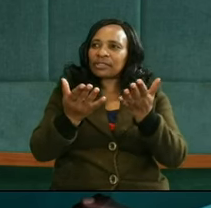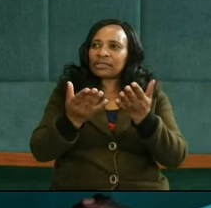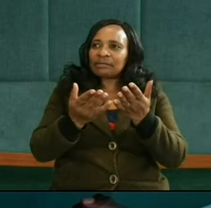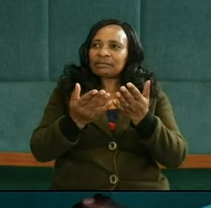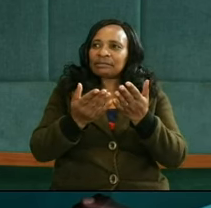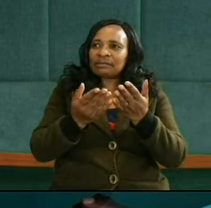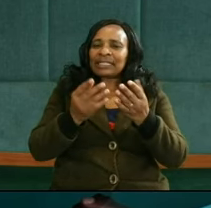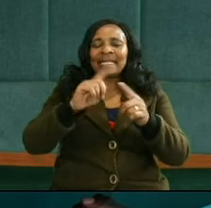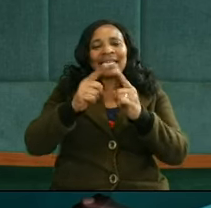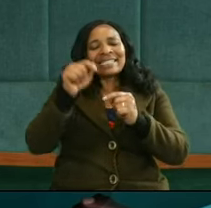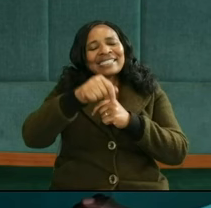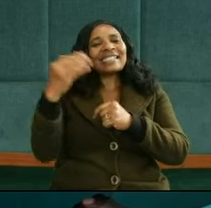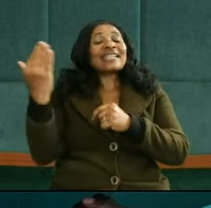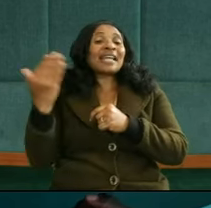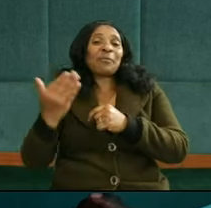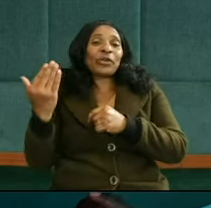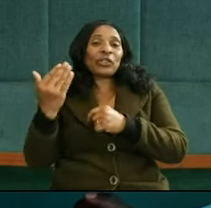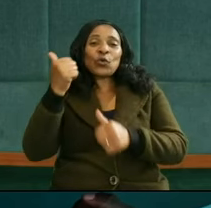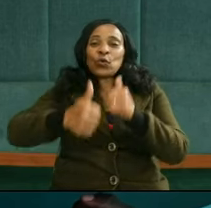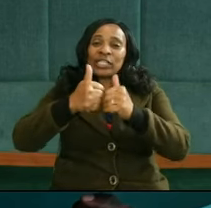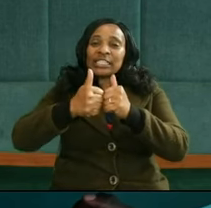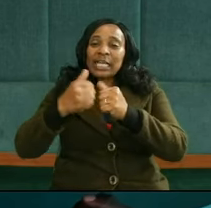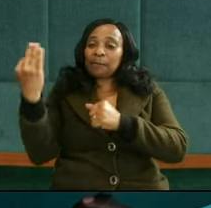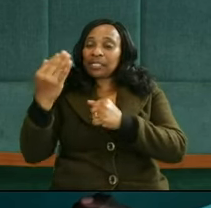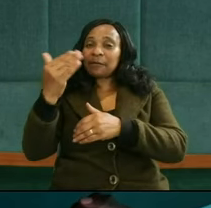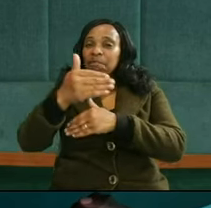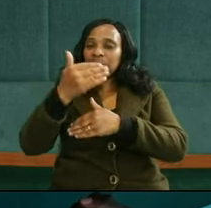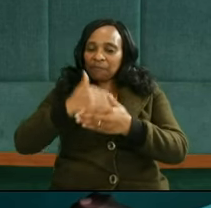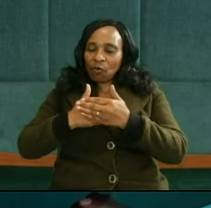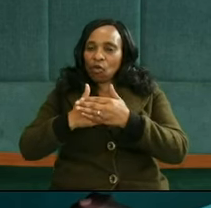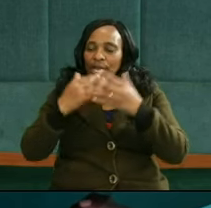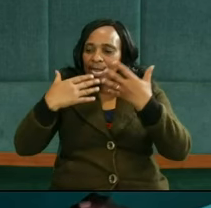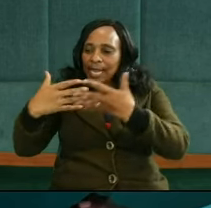that he preached before he left England, Carey